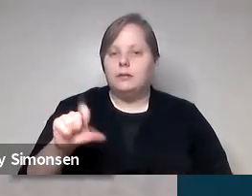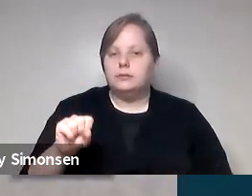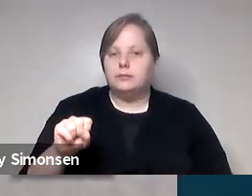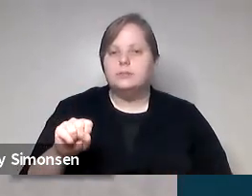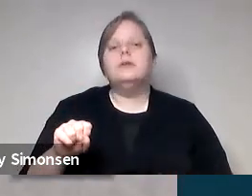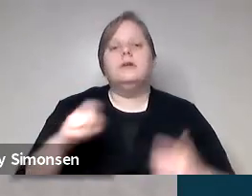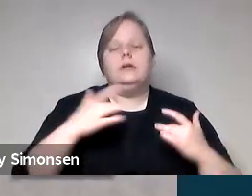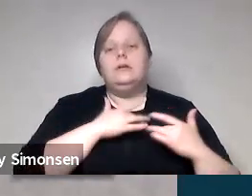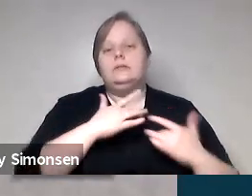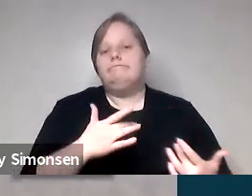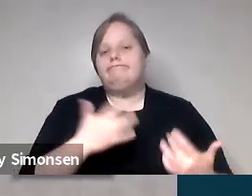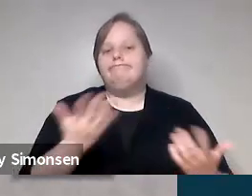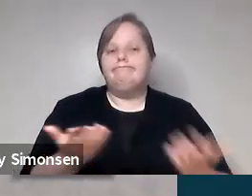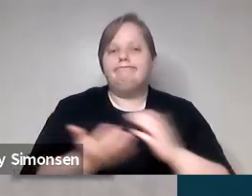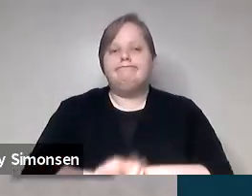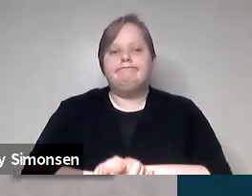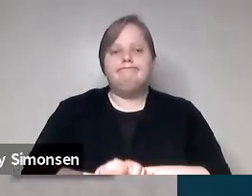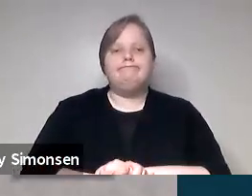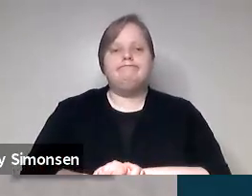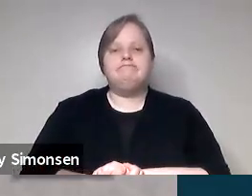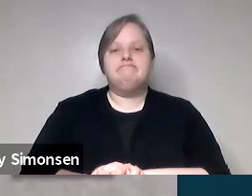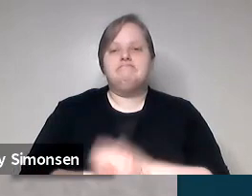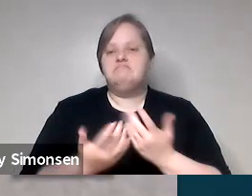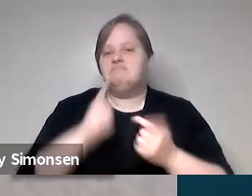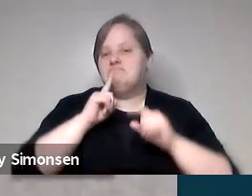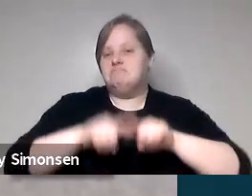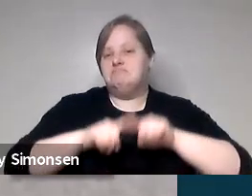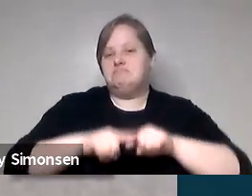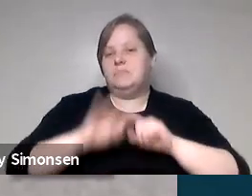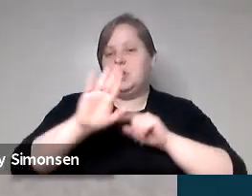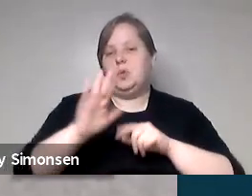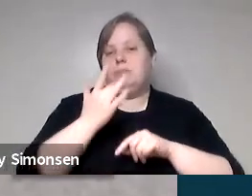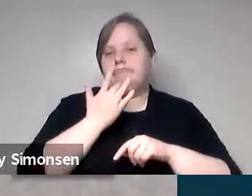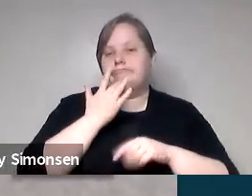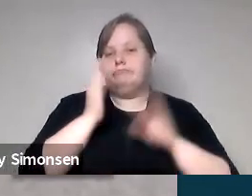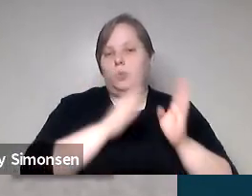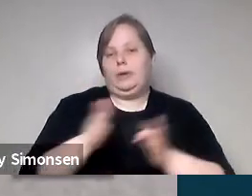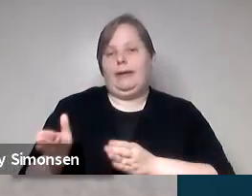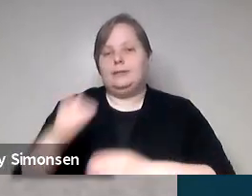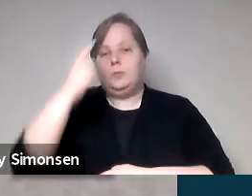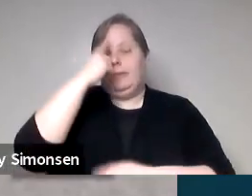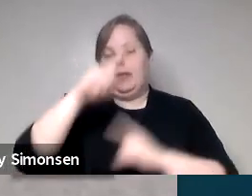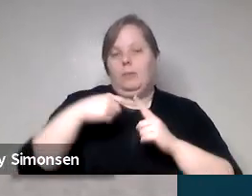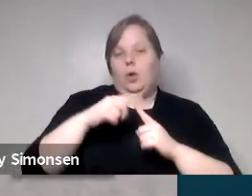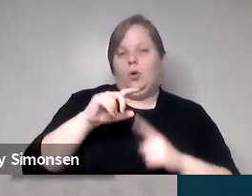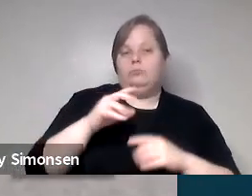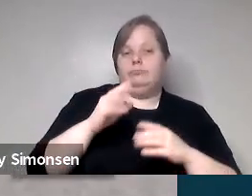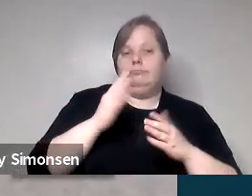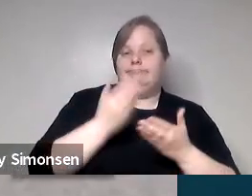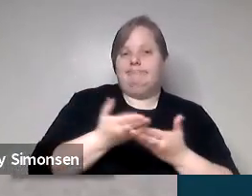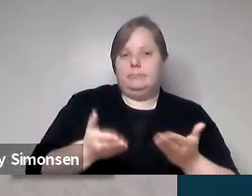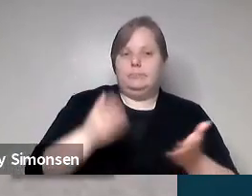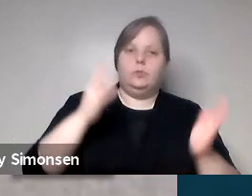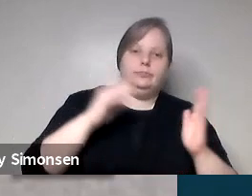Utensils tend to be, I guess it depends on how you organize. When I think of utensils, most of them we can